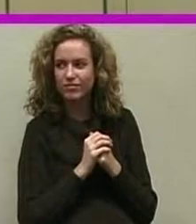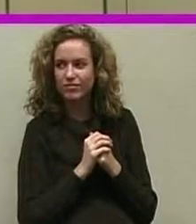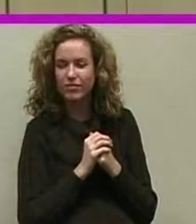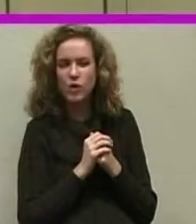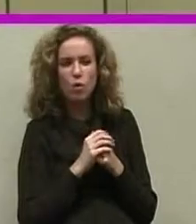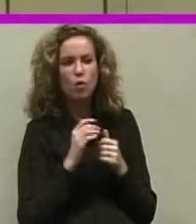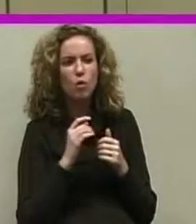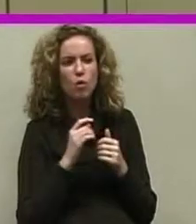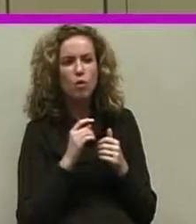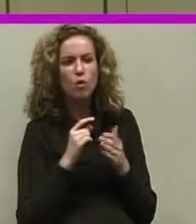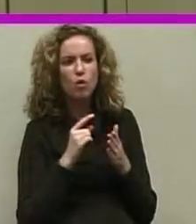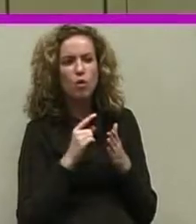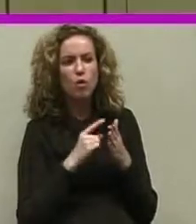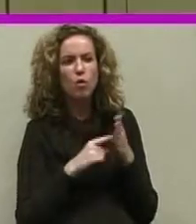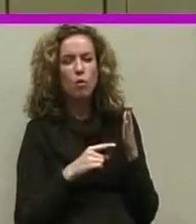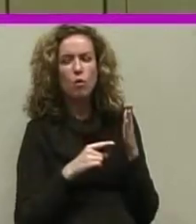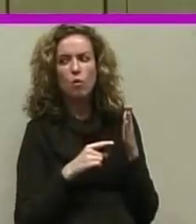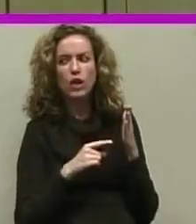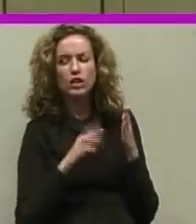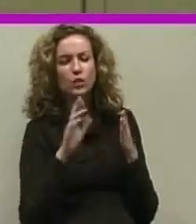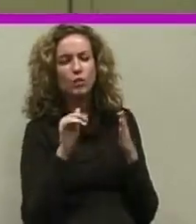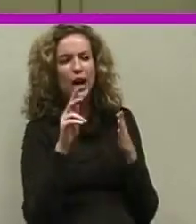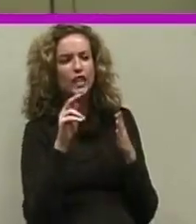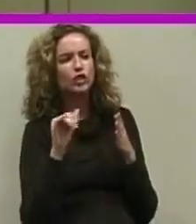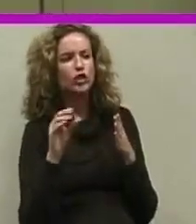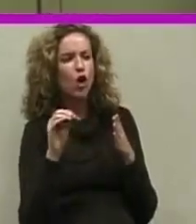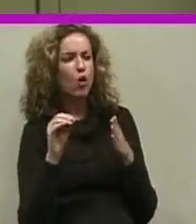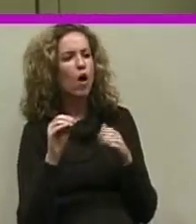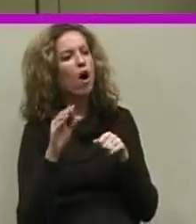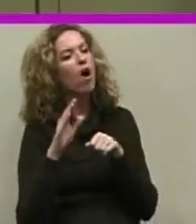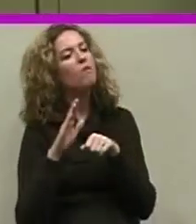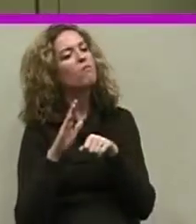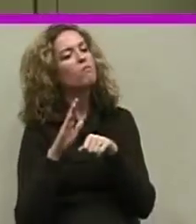What's the ratio of praise to reprimand for this kid?